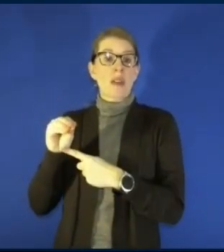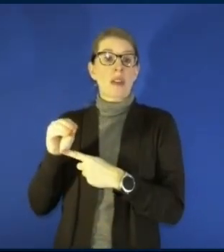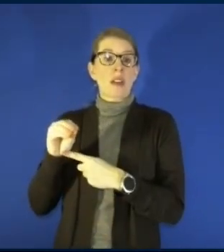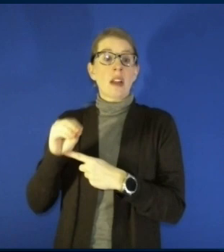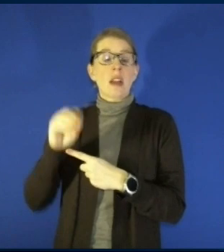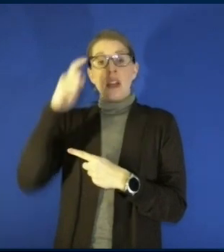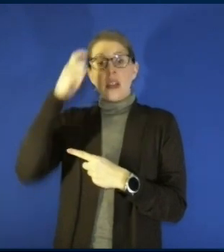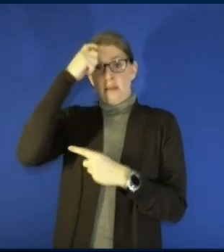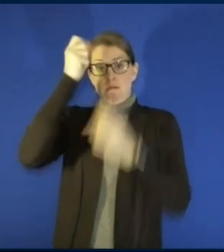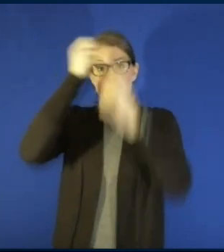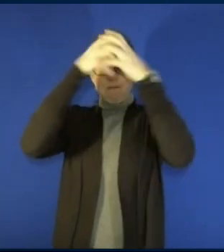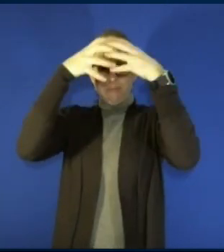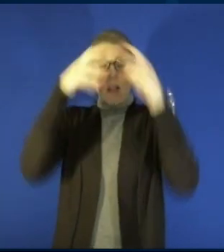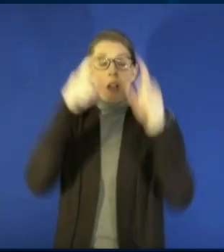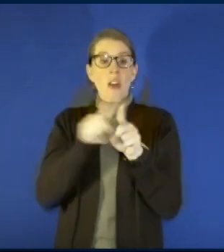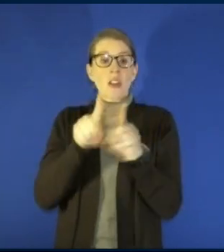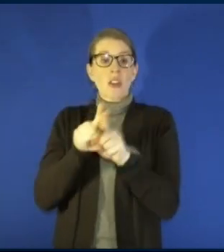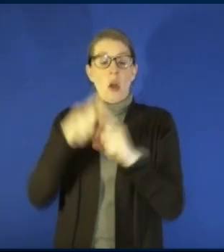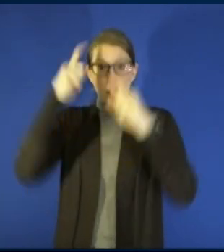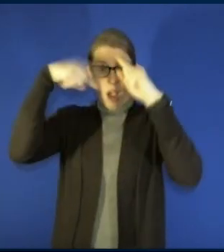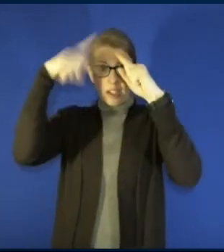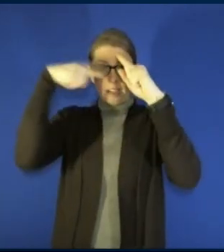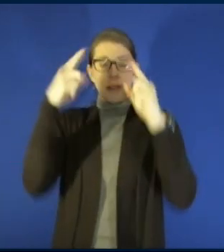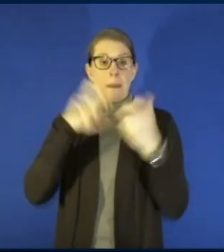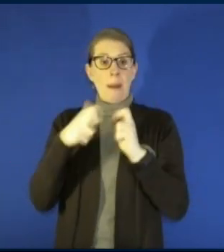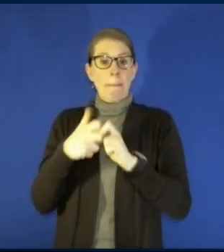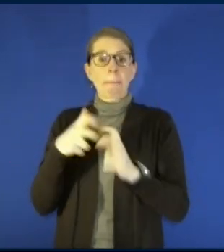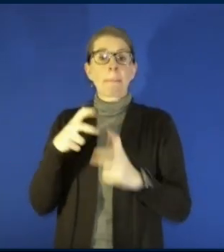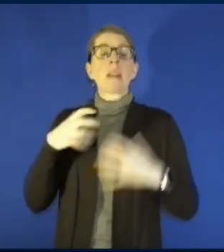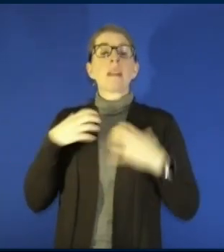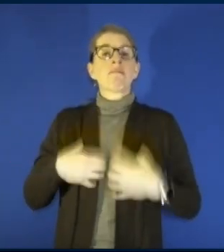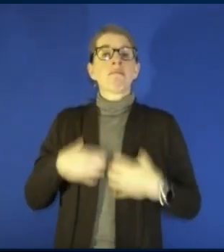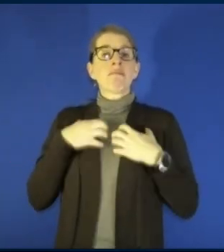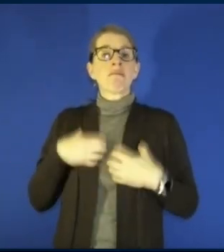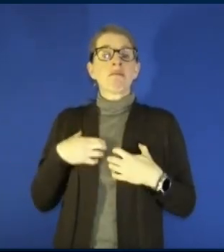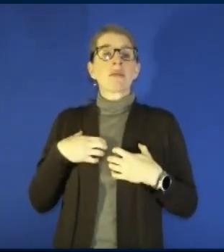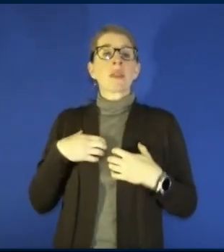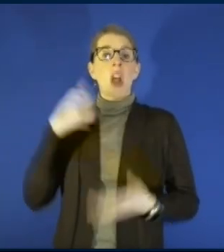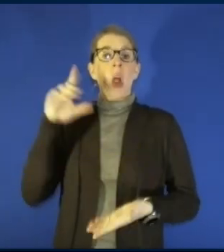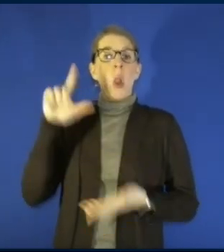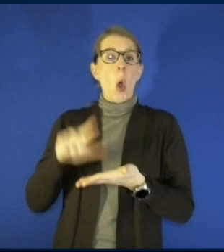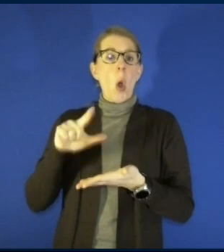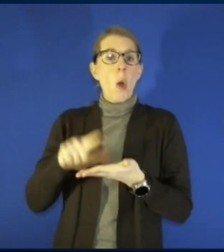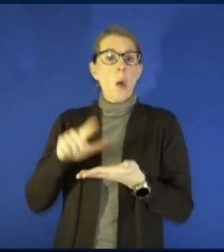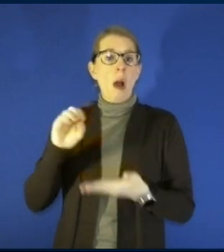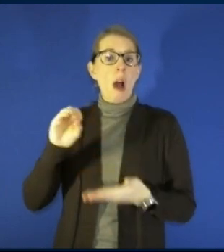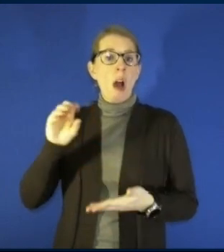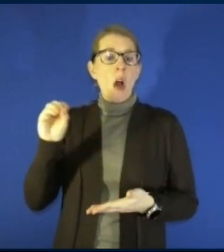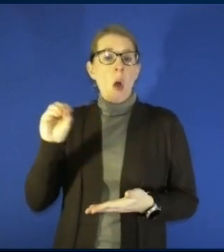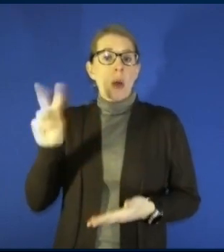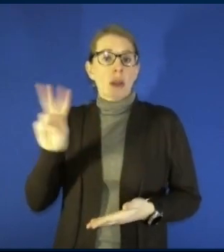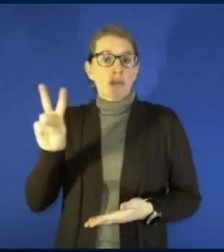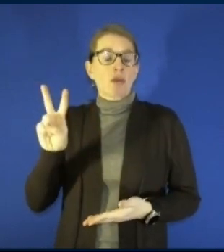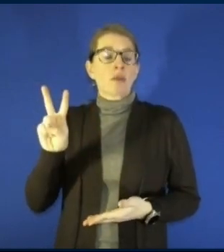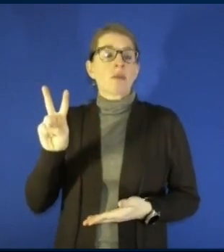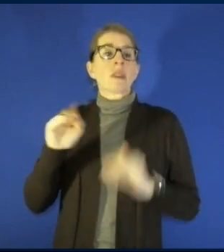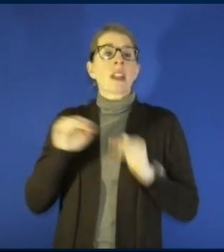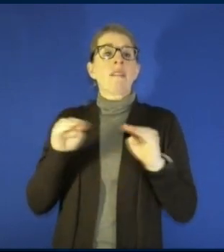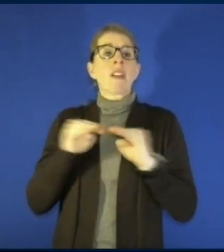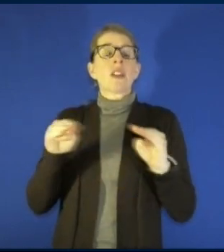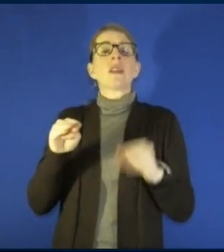issues. In the lungs, low oxygen levels. In the circulatory system, damage to blood vessels and blood clots that may trigger